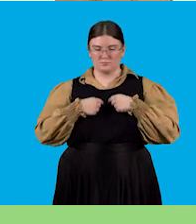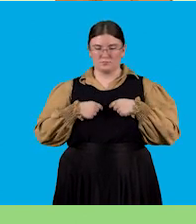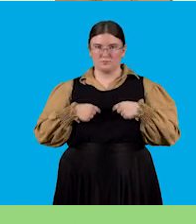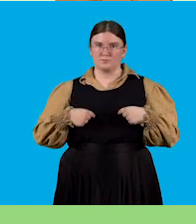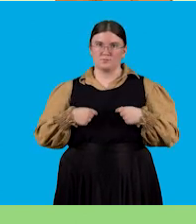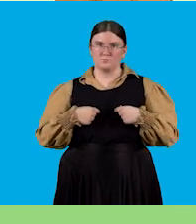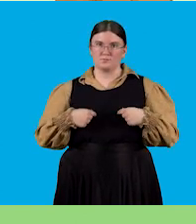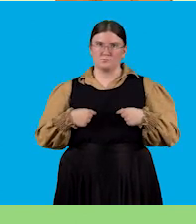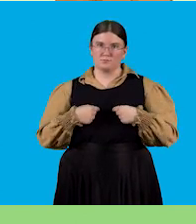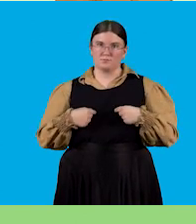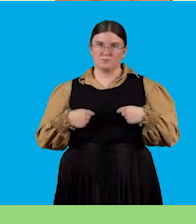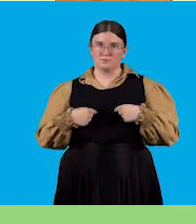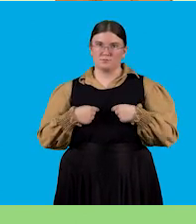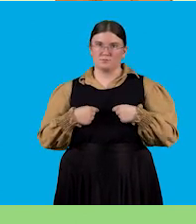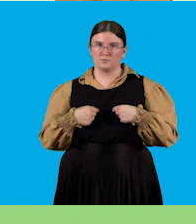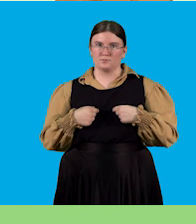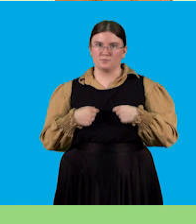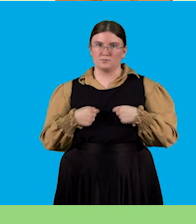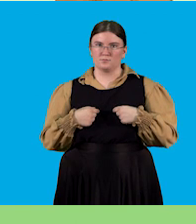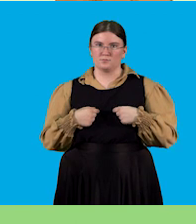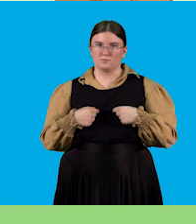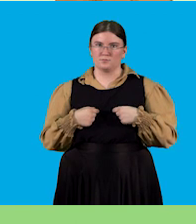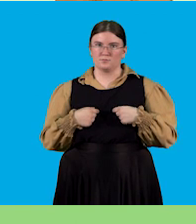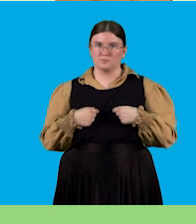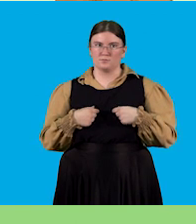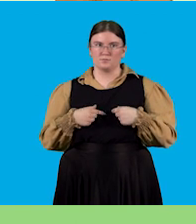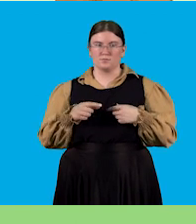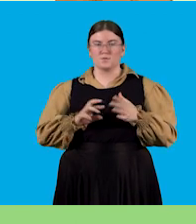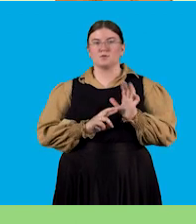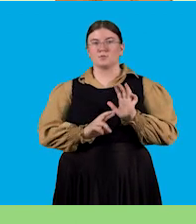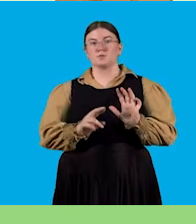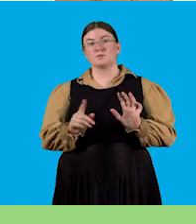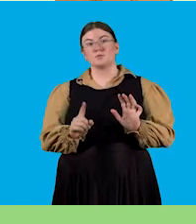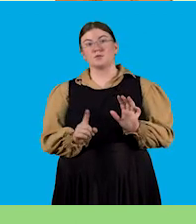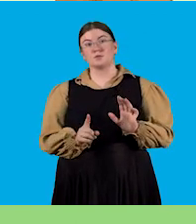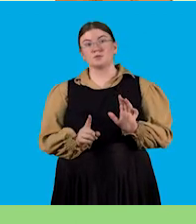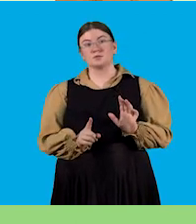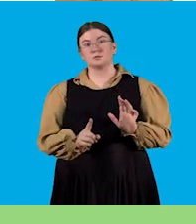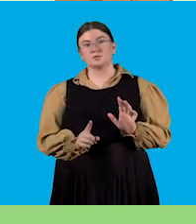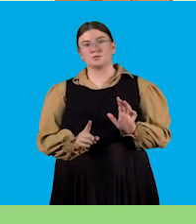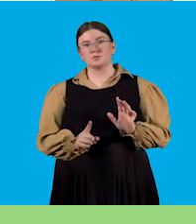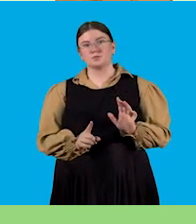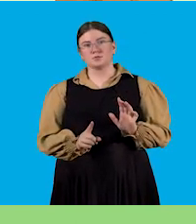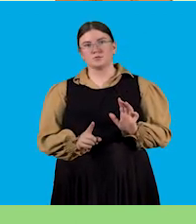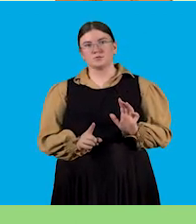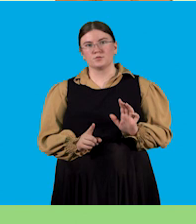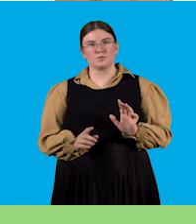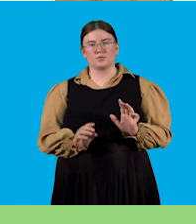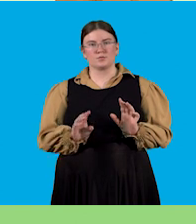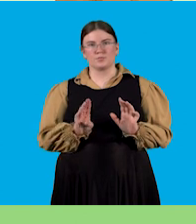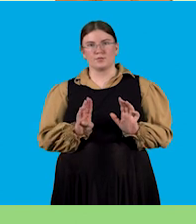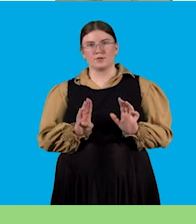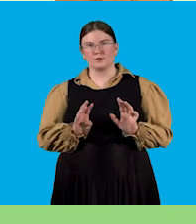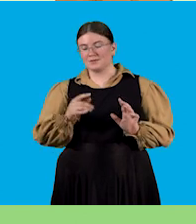part of the diagram, and that represents the